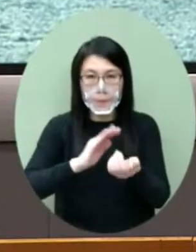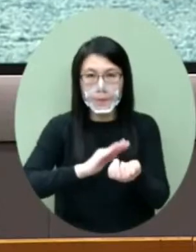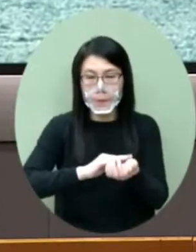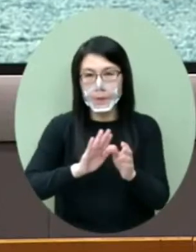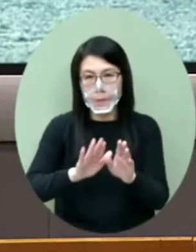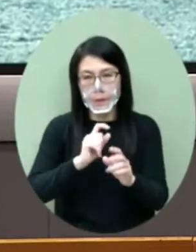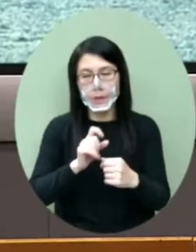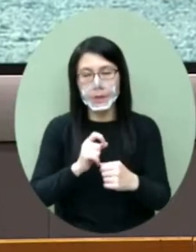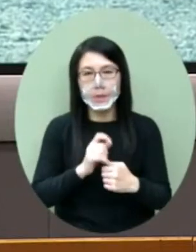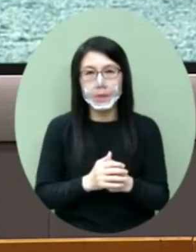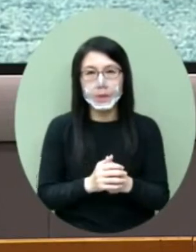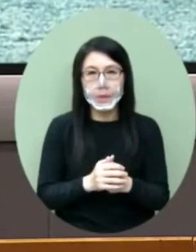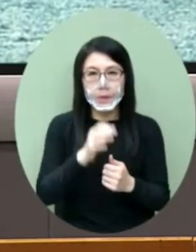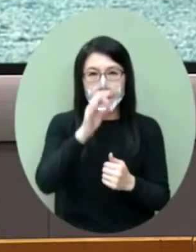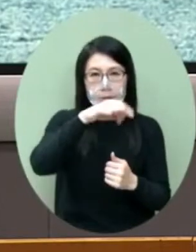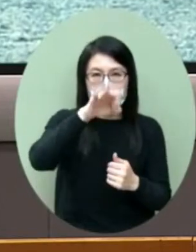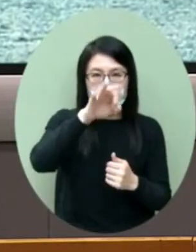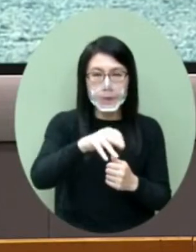13,497 cases and